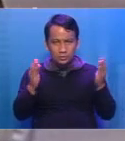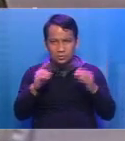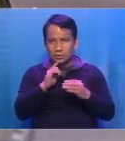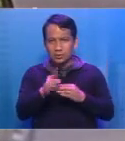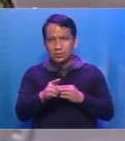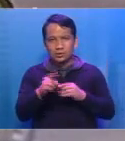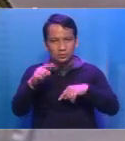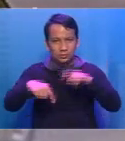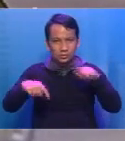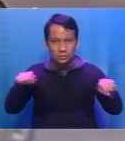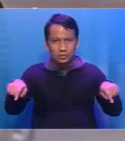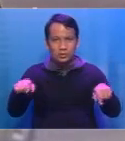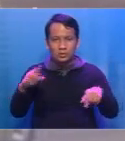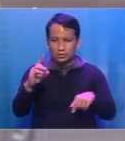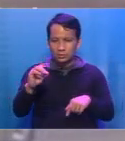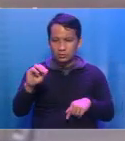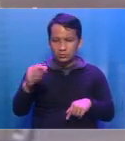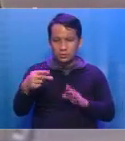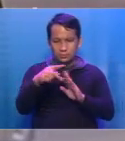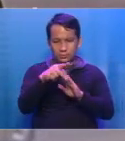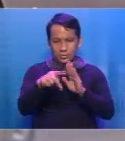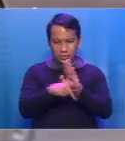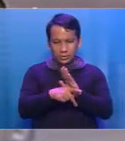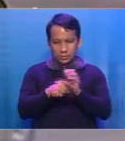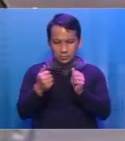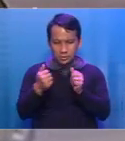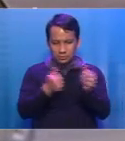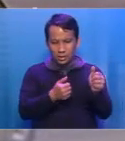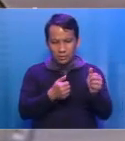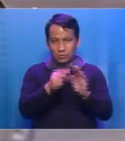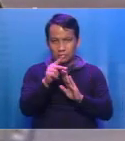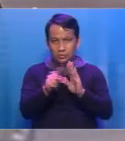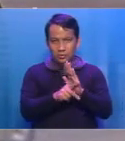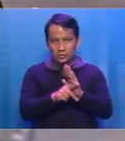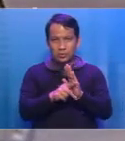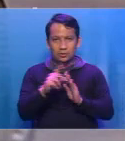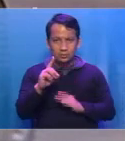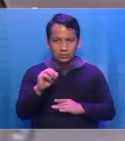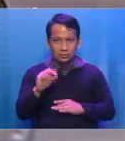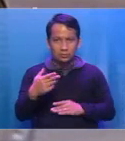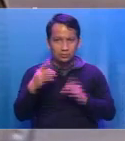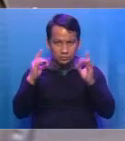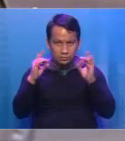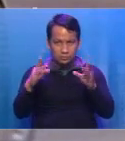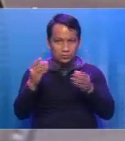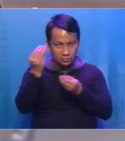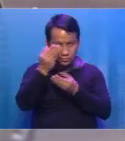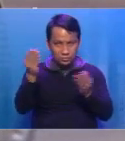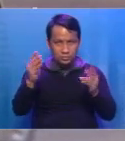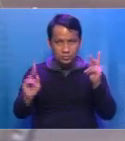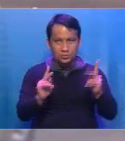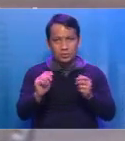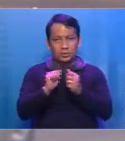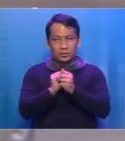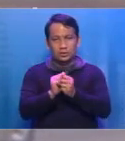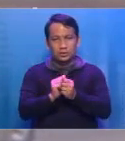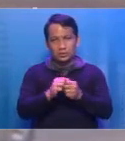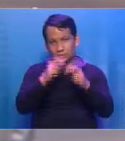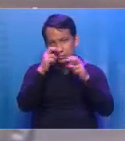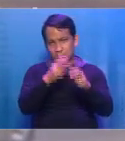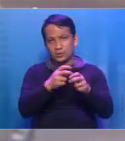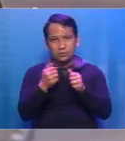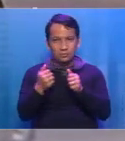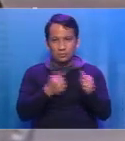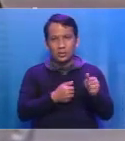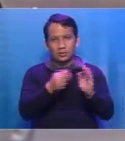the different DOH protocol. We will do our police service to the public with the strict